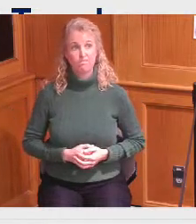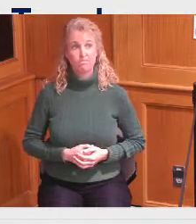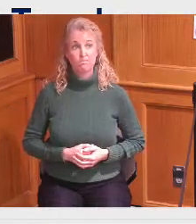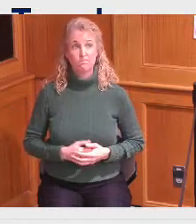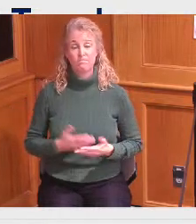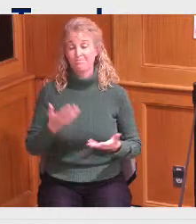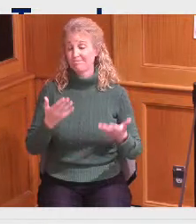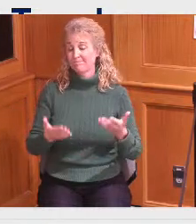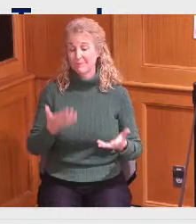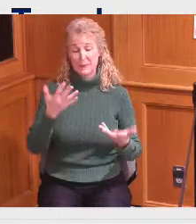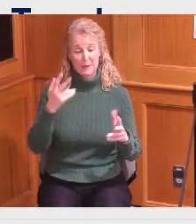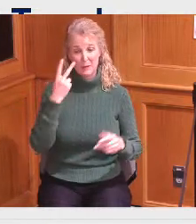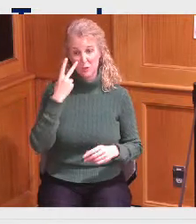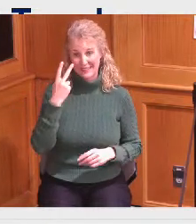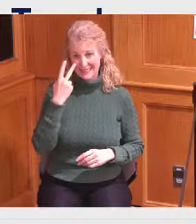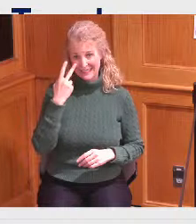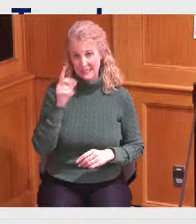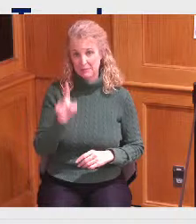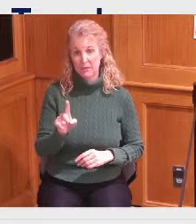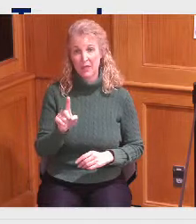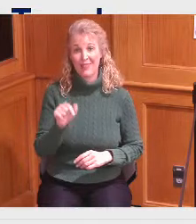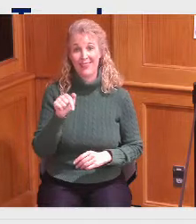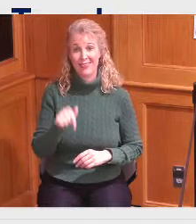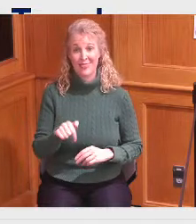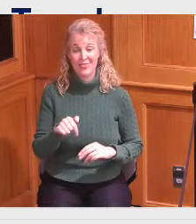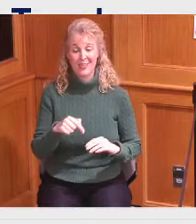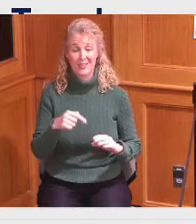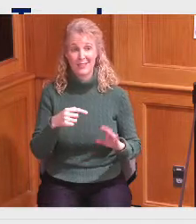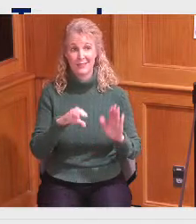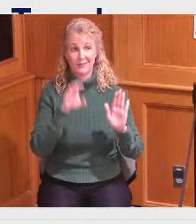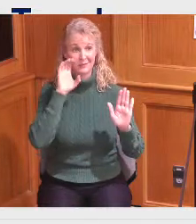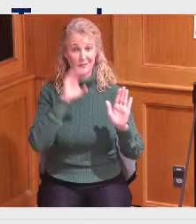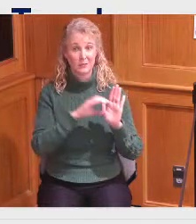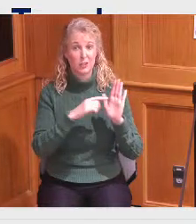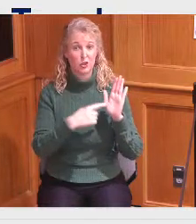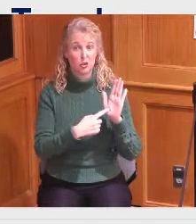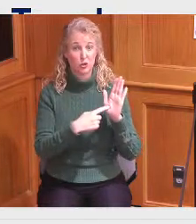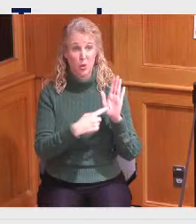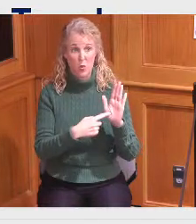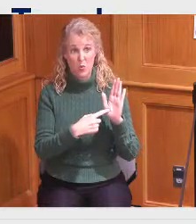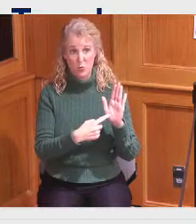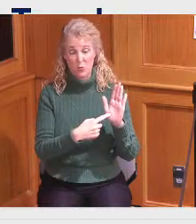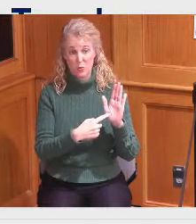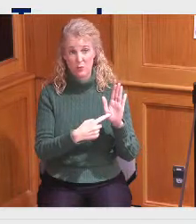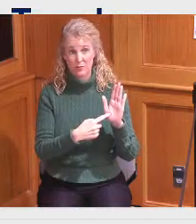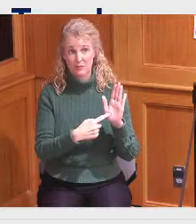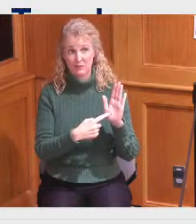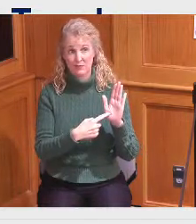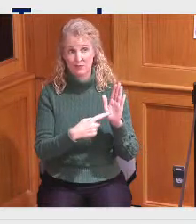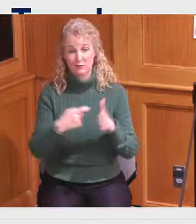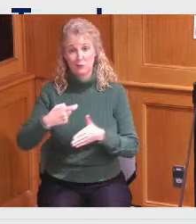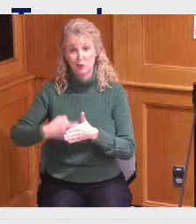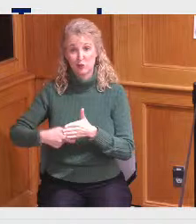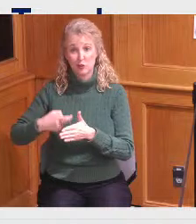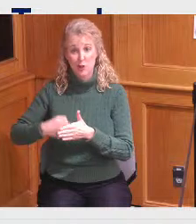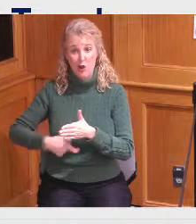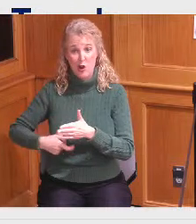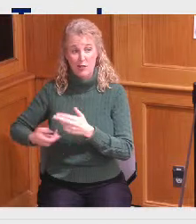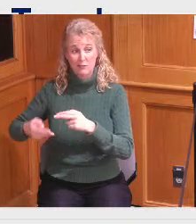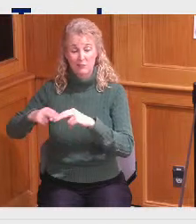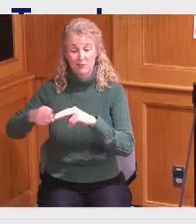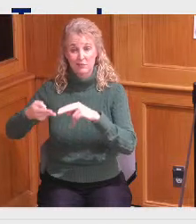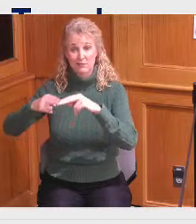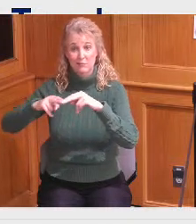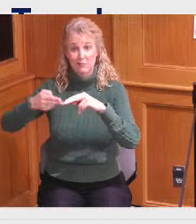you may have seen this previously, but really what this slide reflects is a trend that shows the increased cost of care for levels